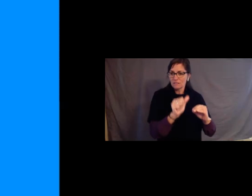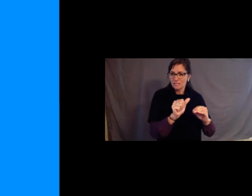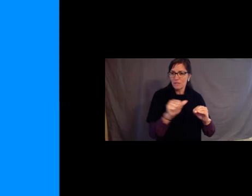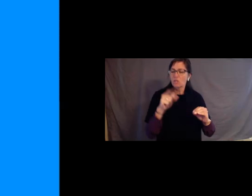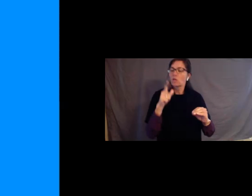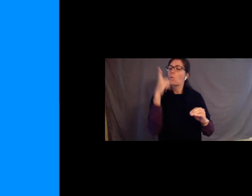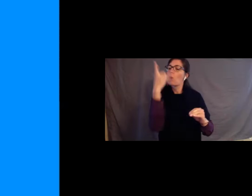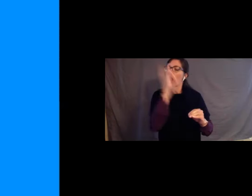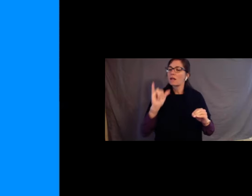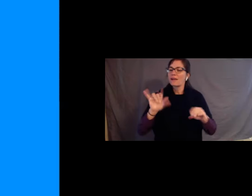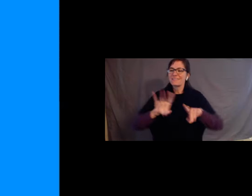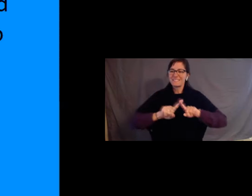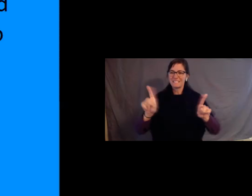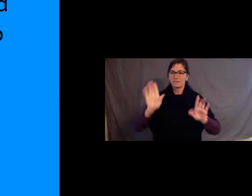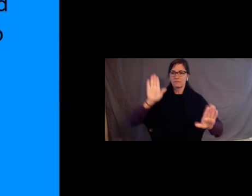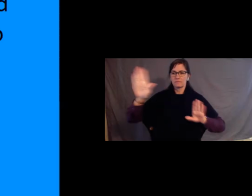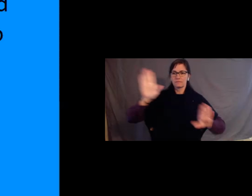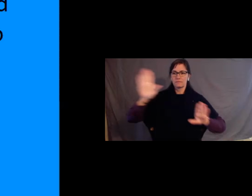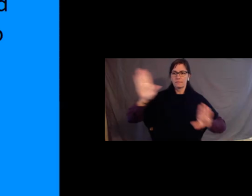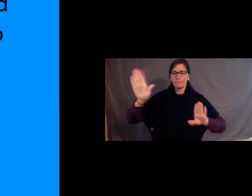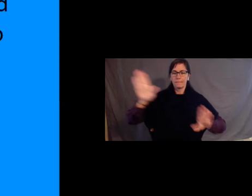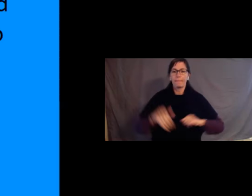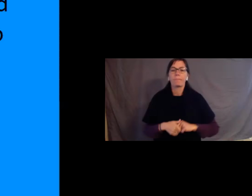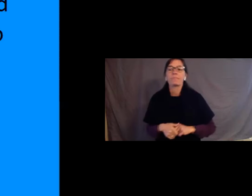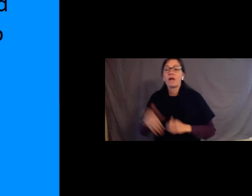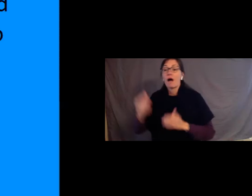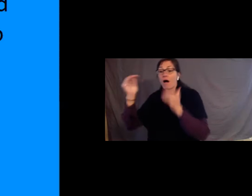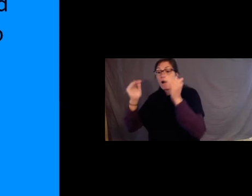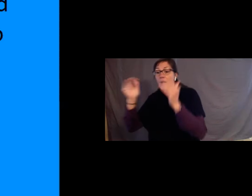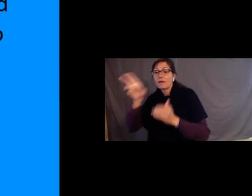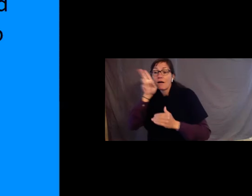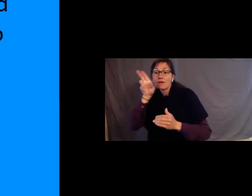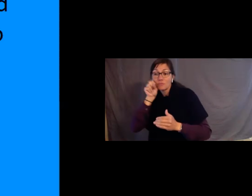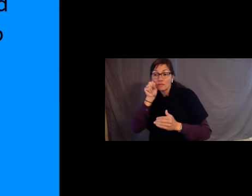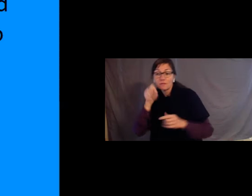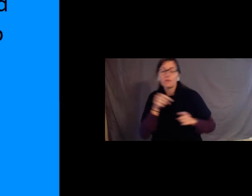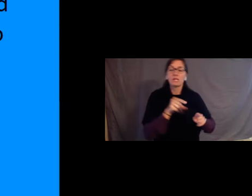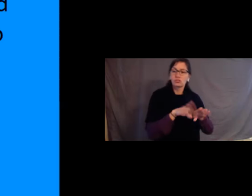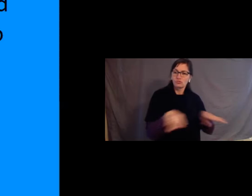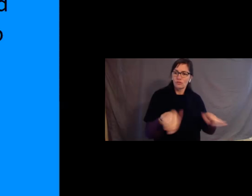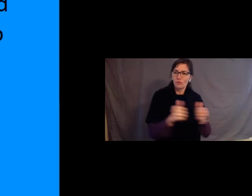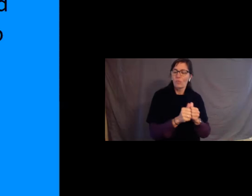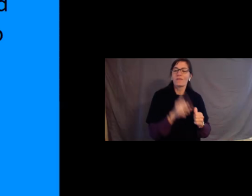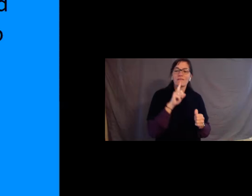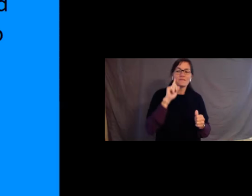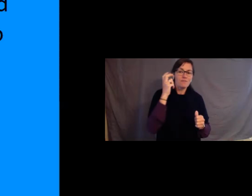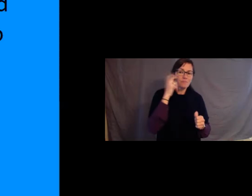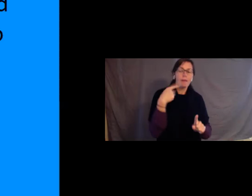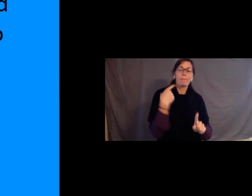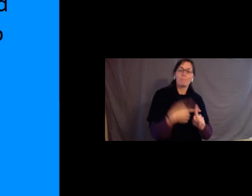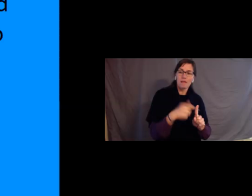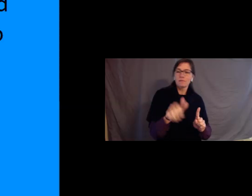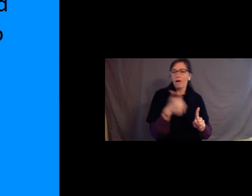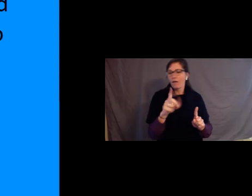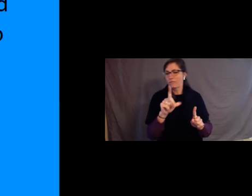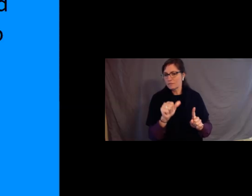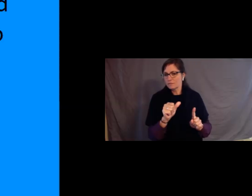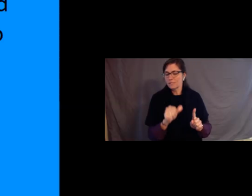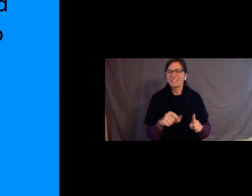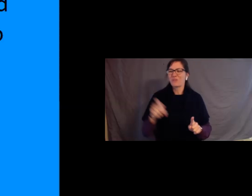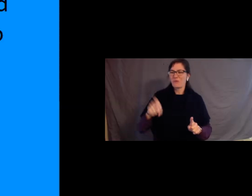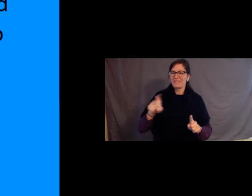population, but with similar needs related to communication. And I know I may be preaching to the choir for some of